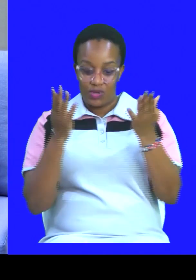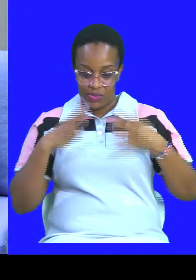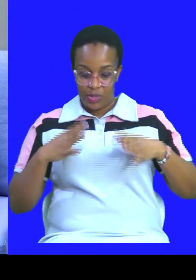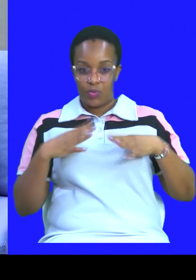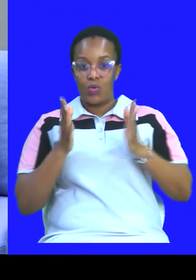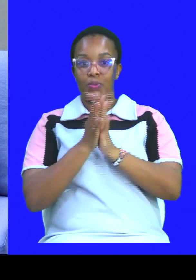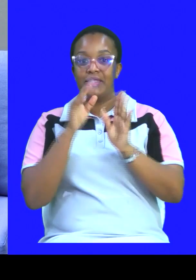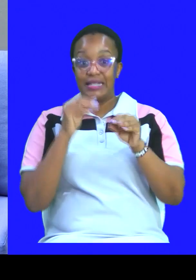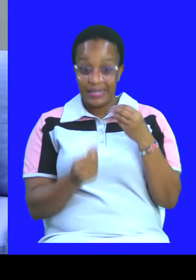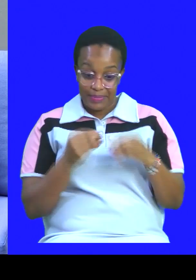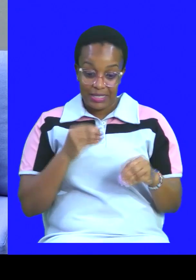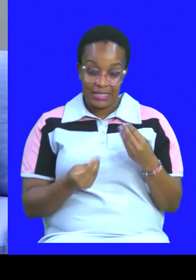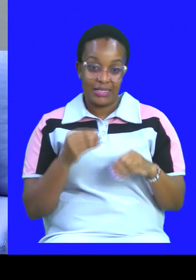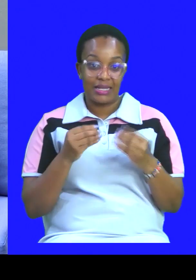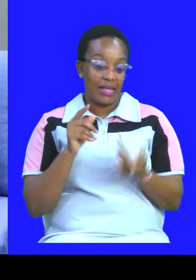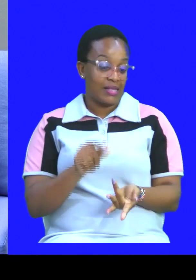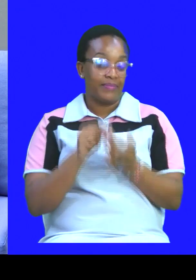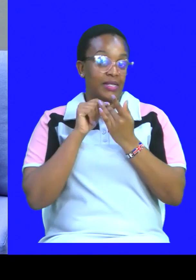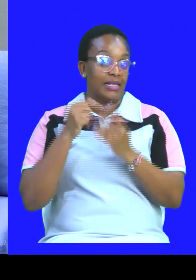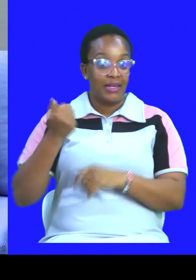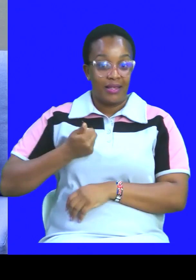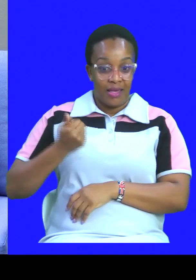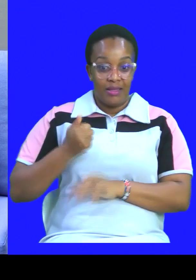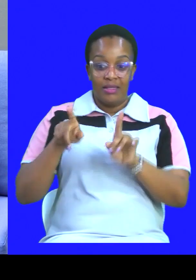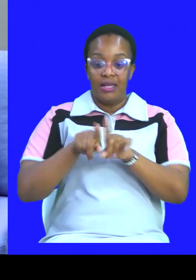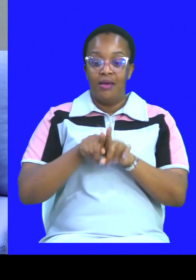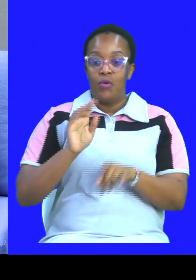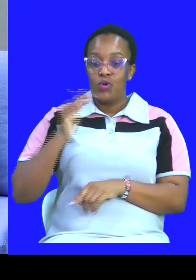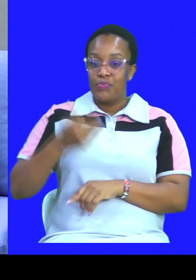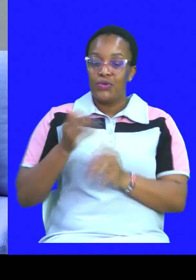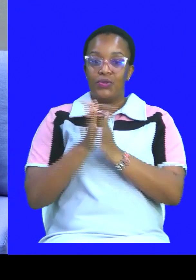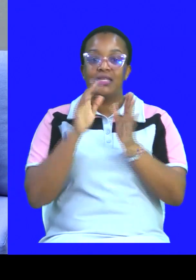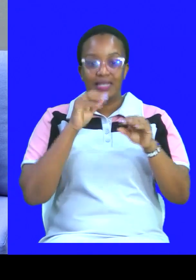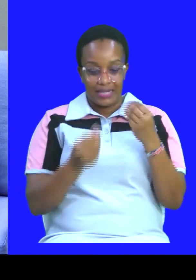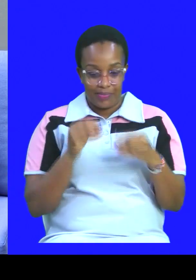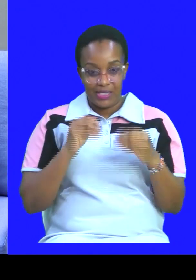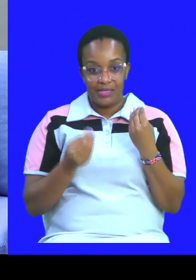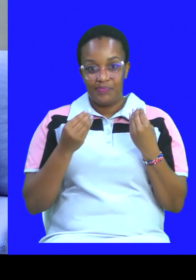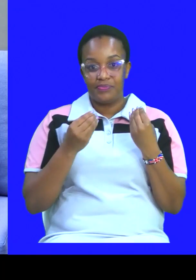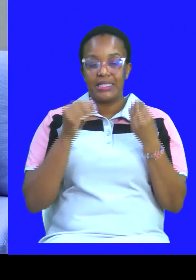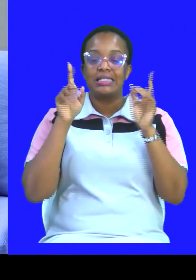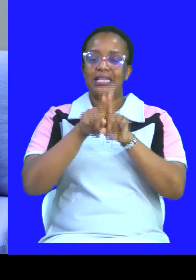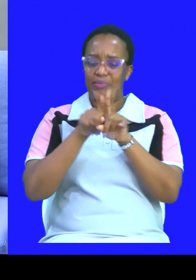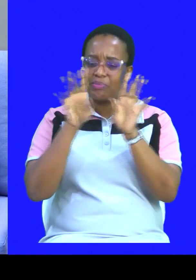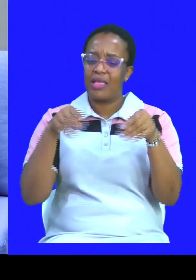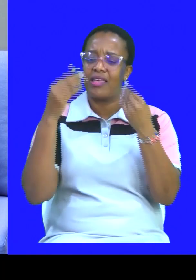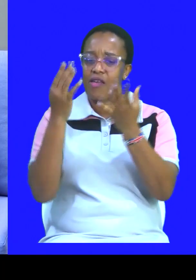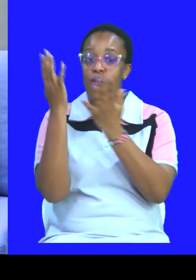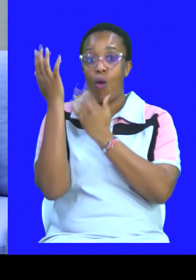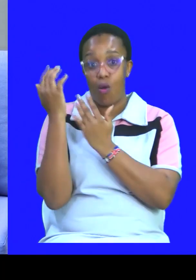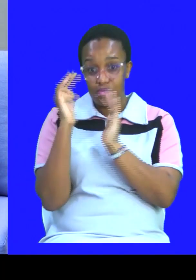with disabilities, especially to girls and women with disabilities, and even children, to give hope to them that there is